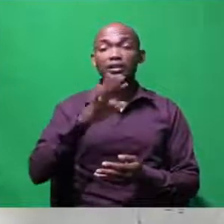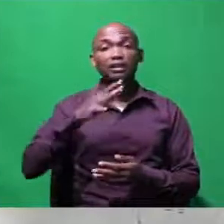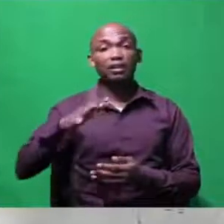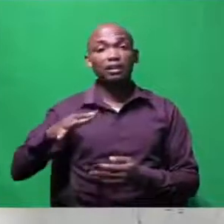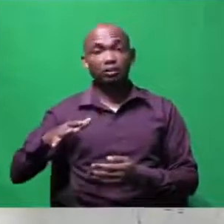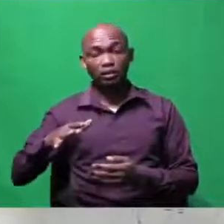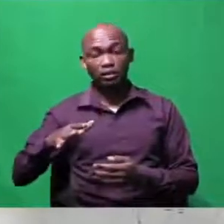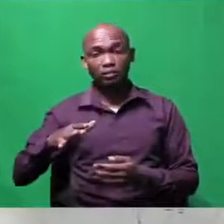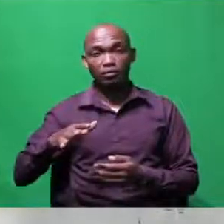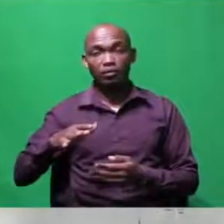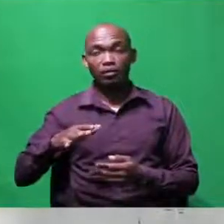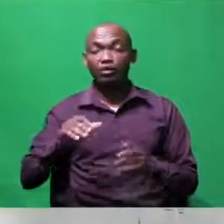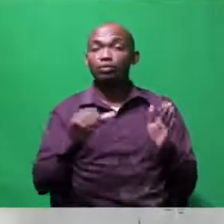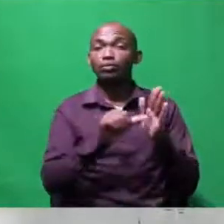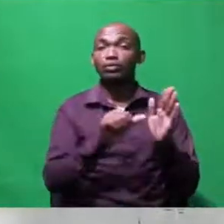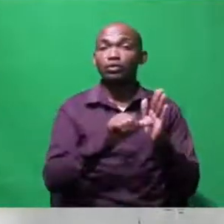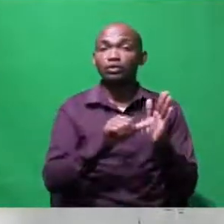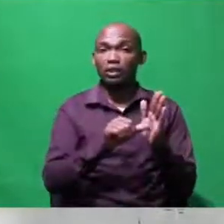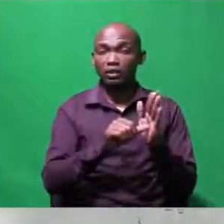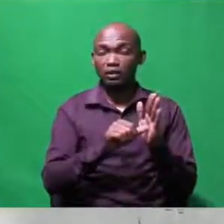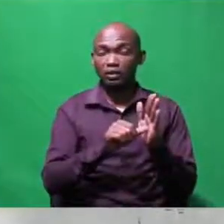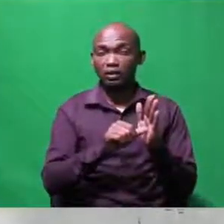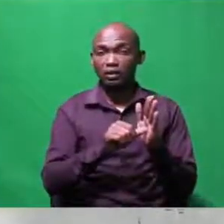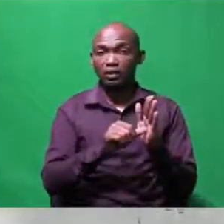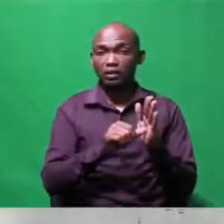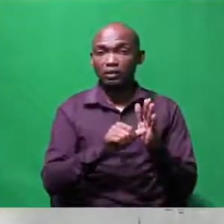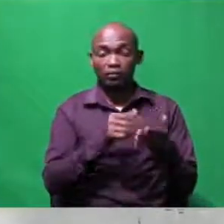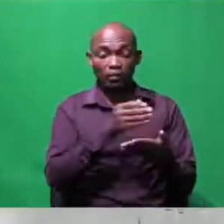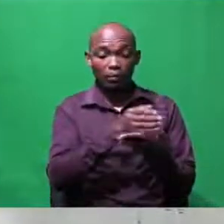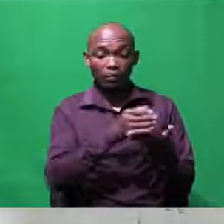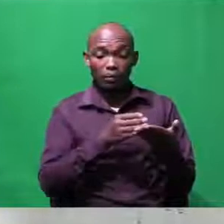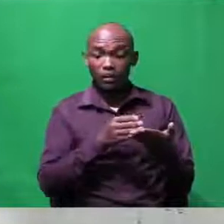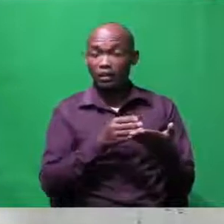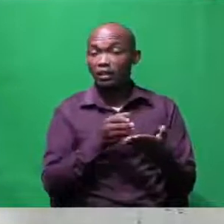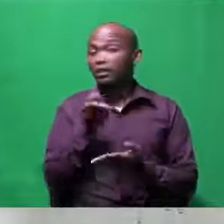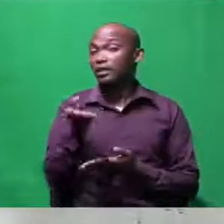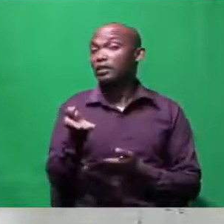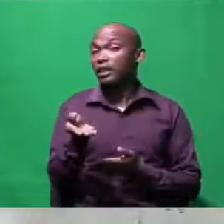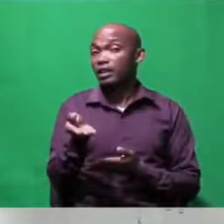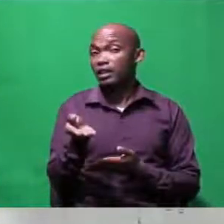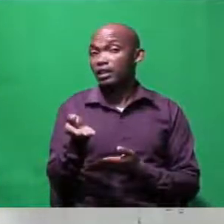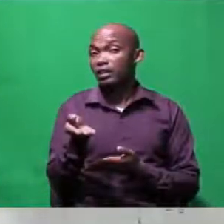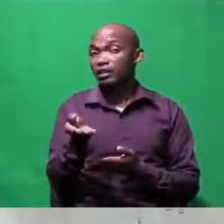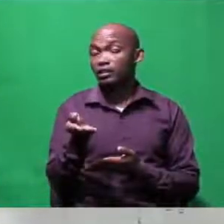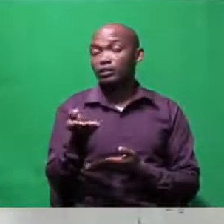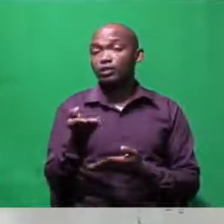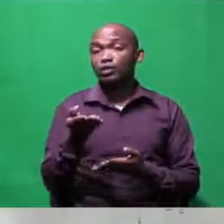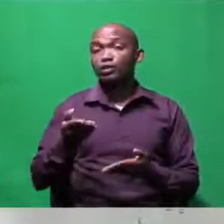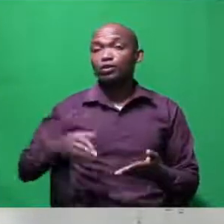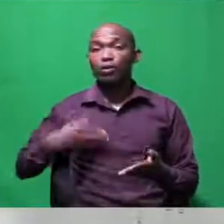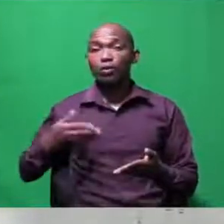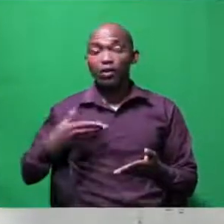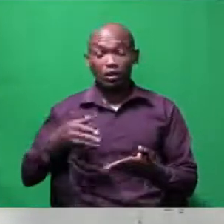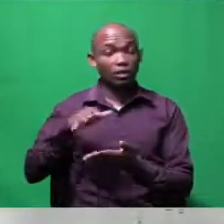liquid. So my student, from our piece we have here, so we need